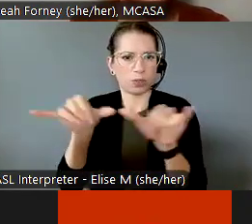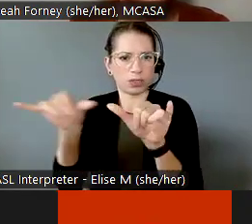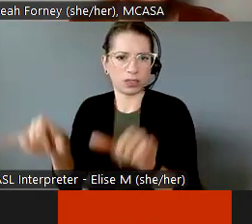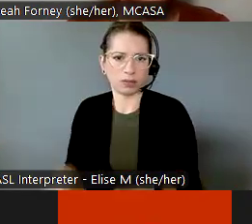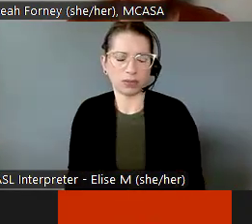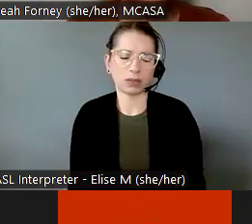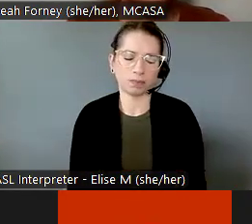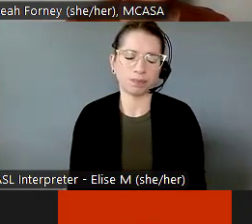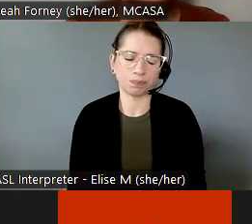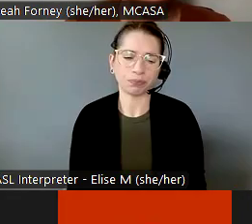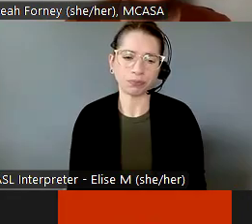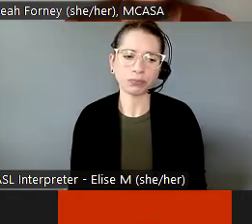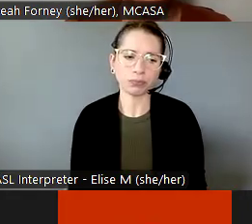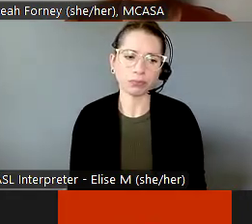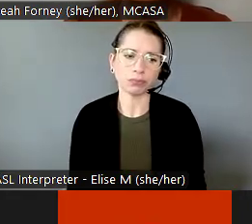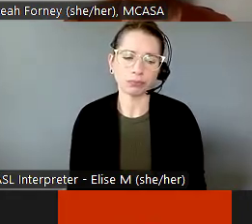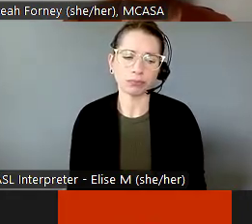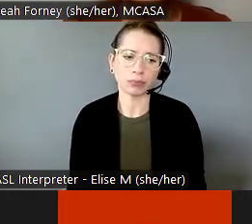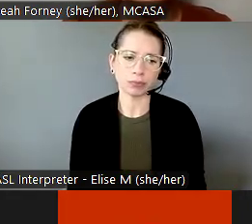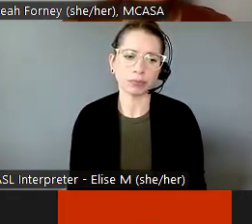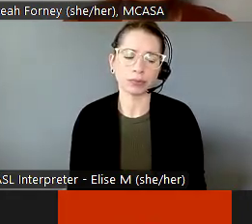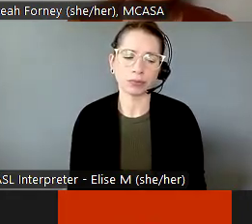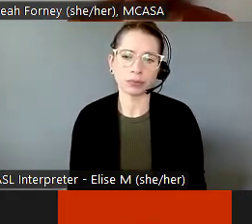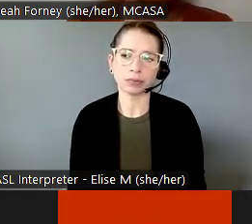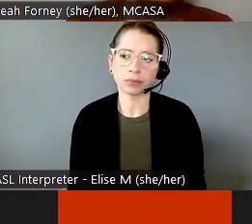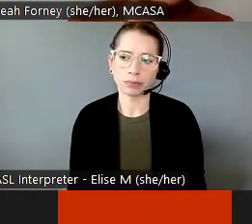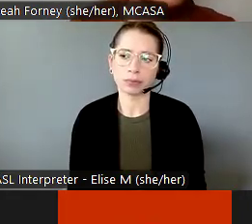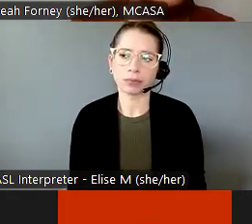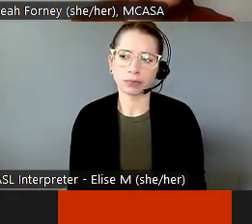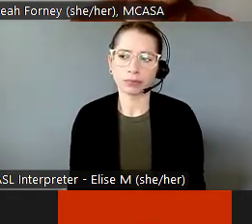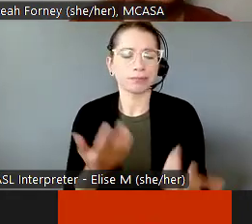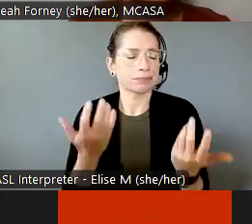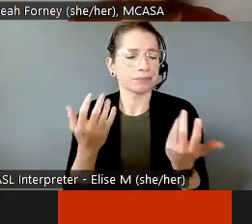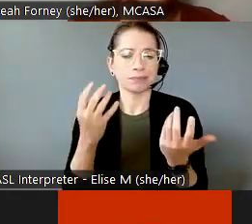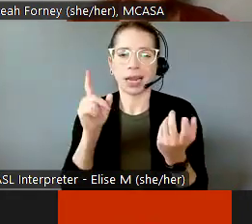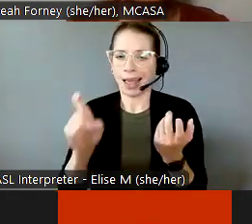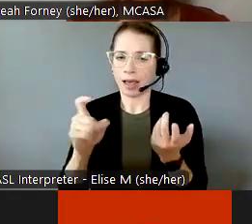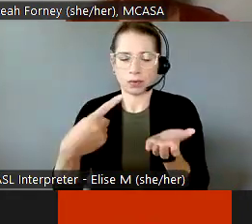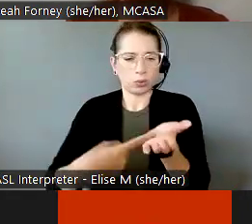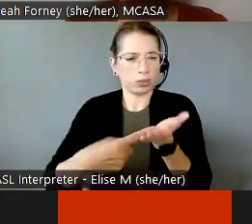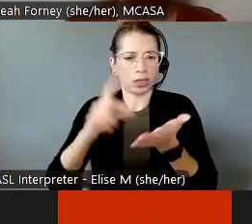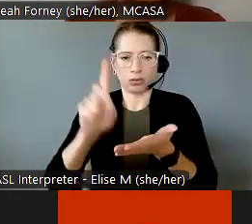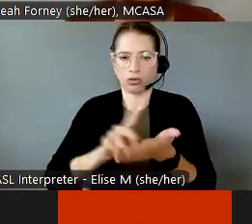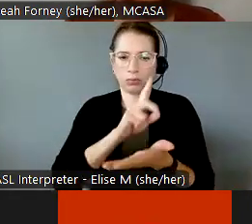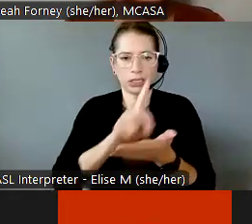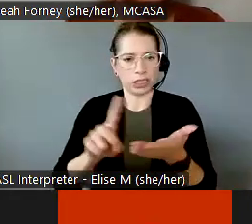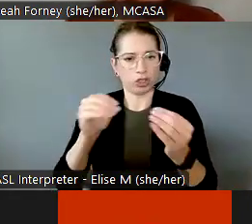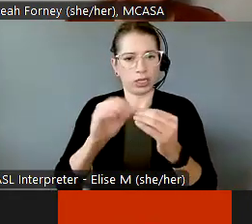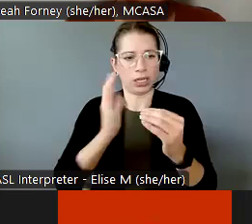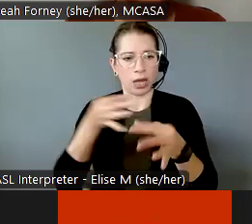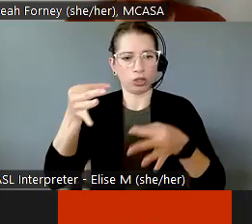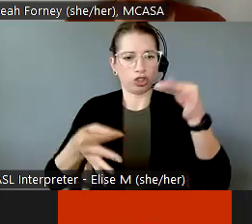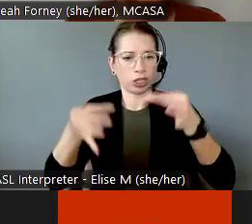We have to talk about the discrimination that is faced in our justice